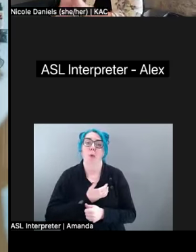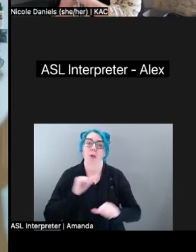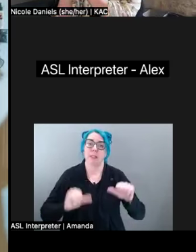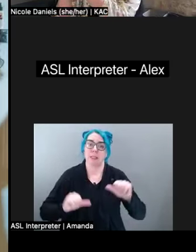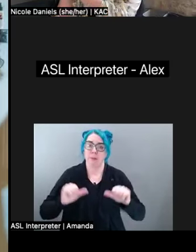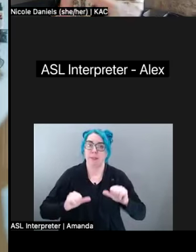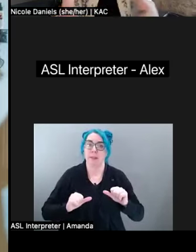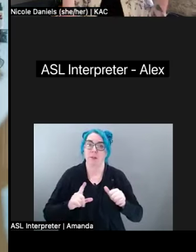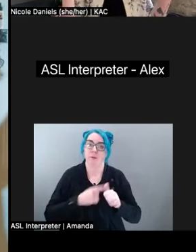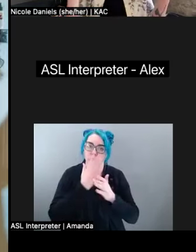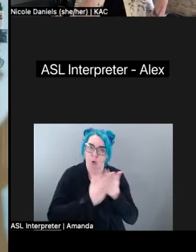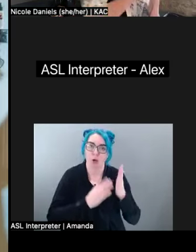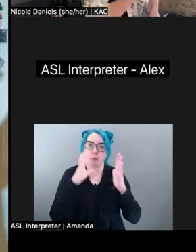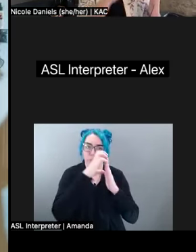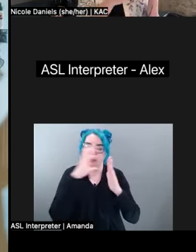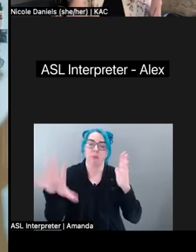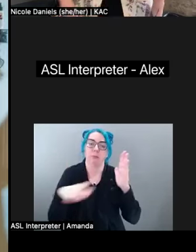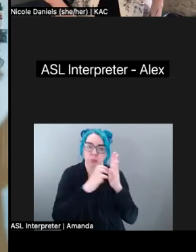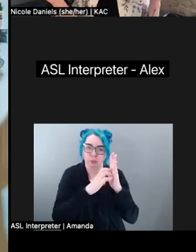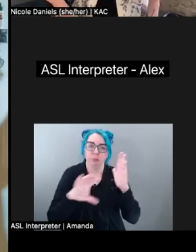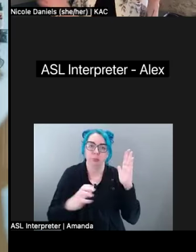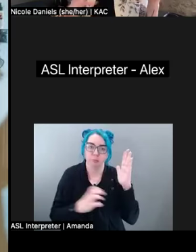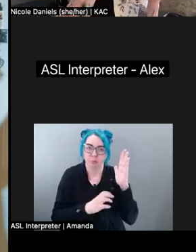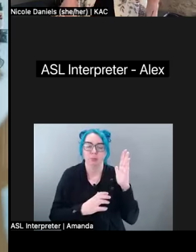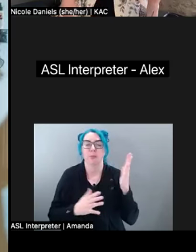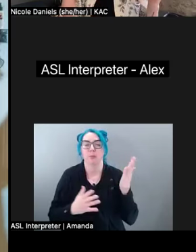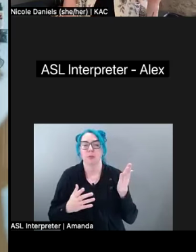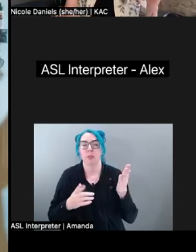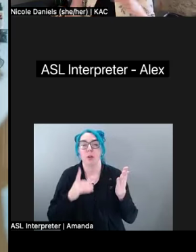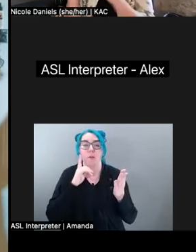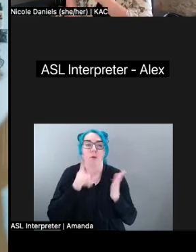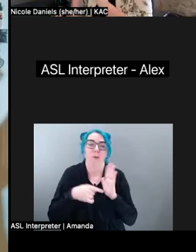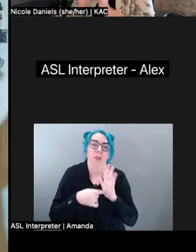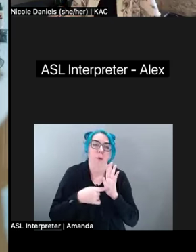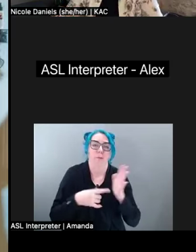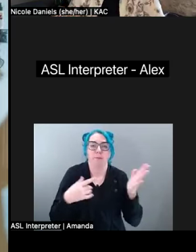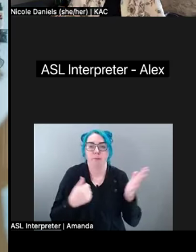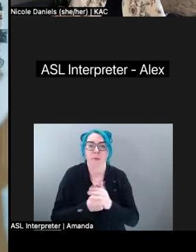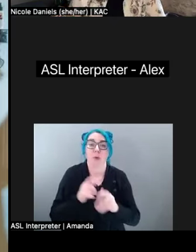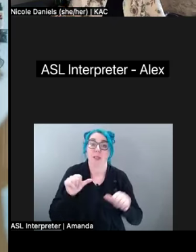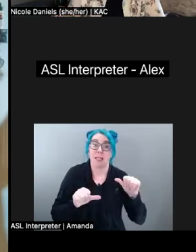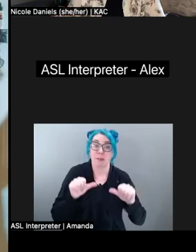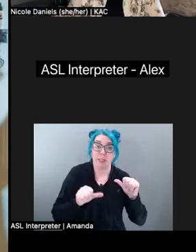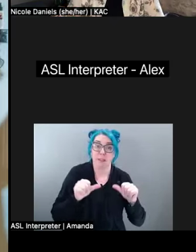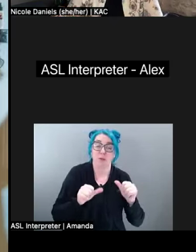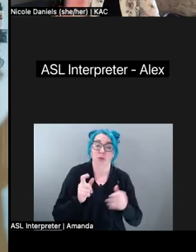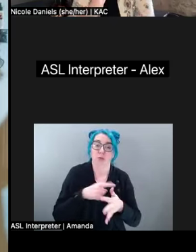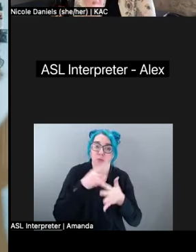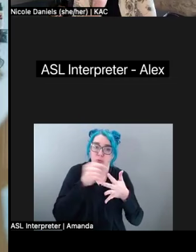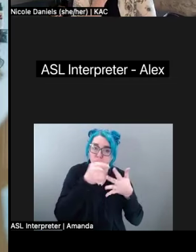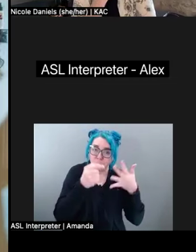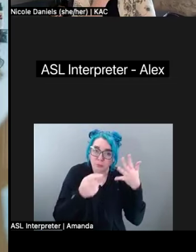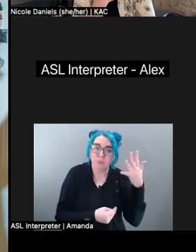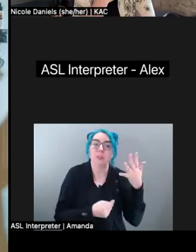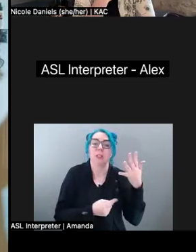assessment criteria, you will know which questions you're answering to get those criteria points. Just a